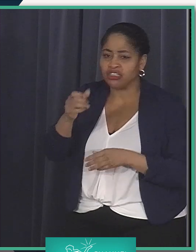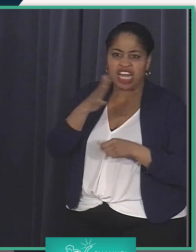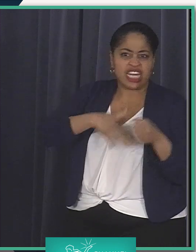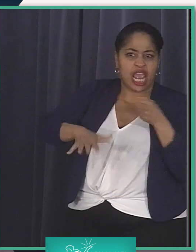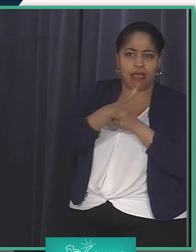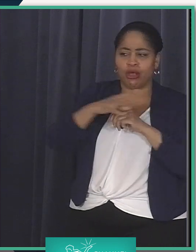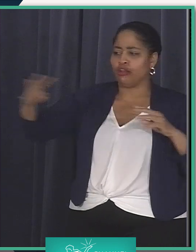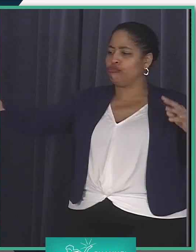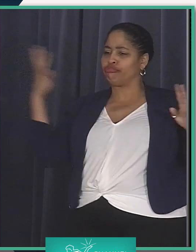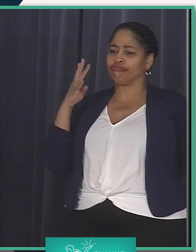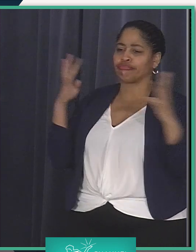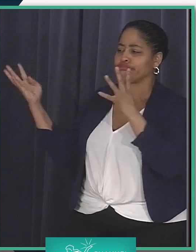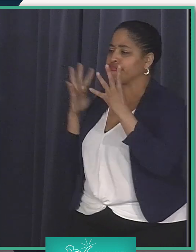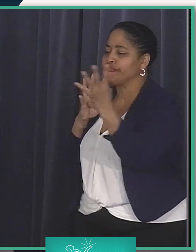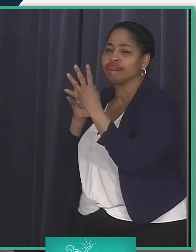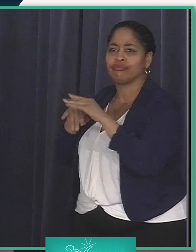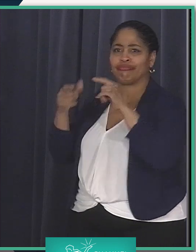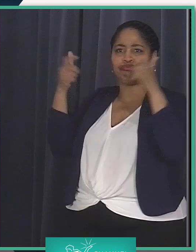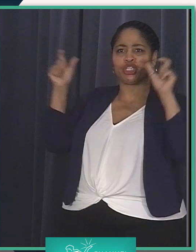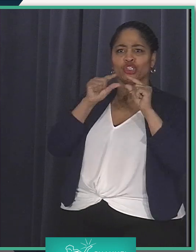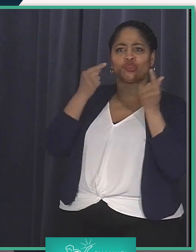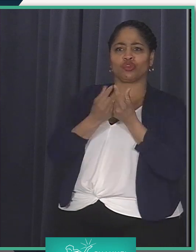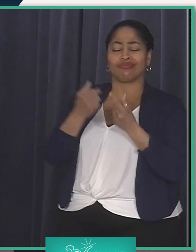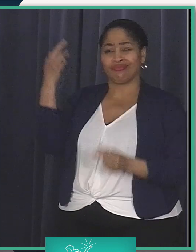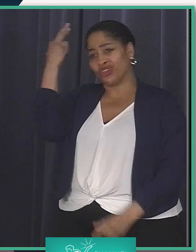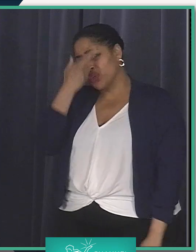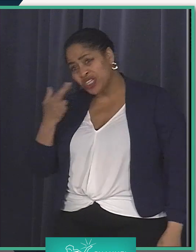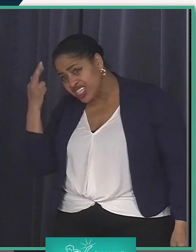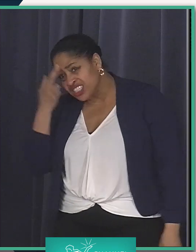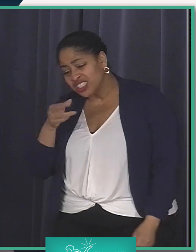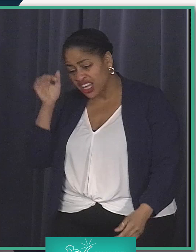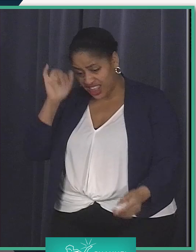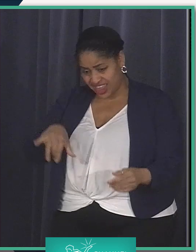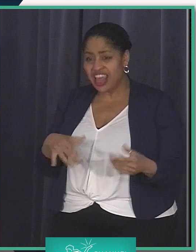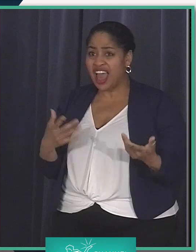and gather in large groups. The reason